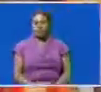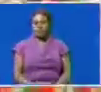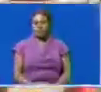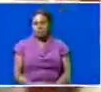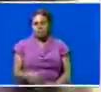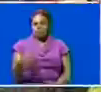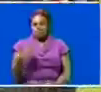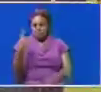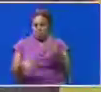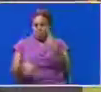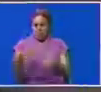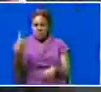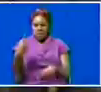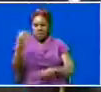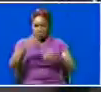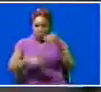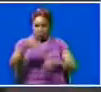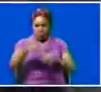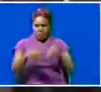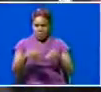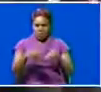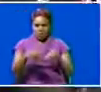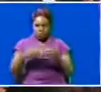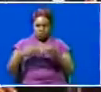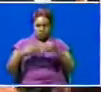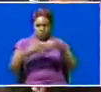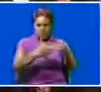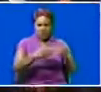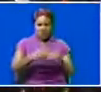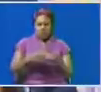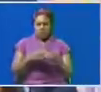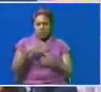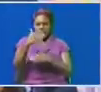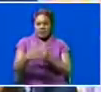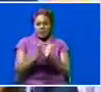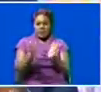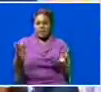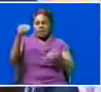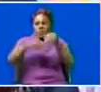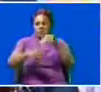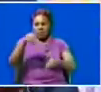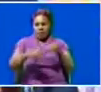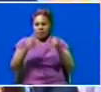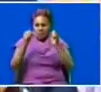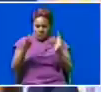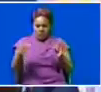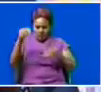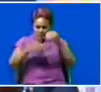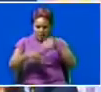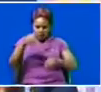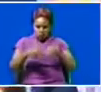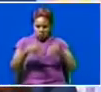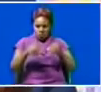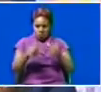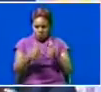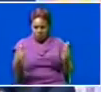With the winner of the proposed referendum keen to take the momentum to the forthcoming general election. And if elections were conducted